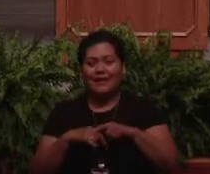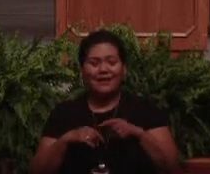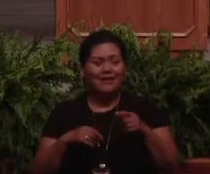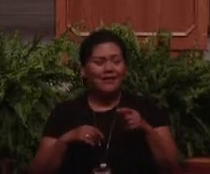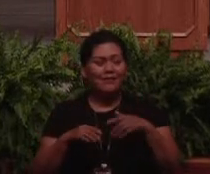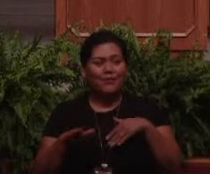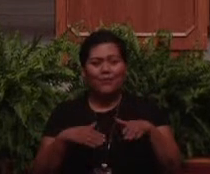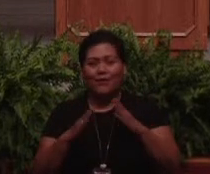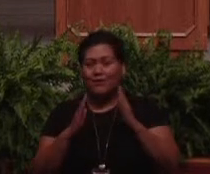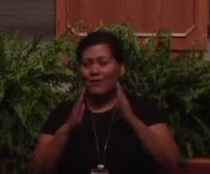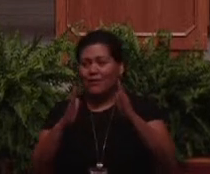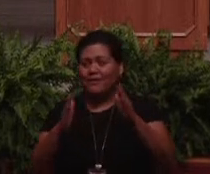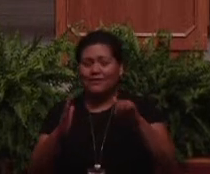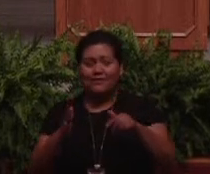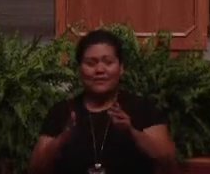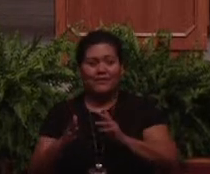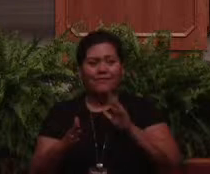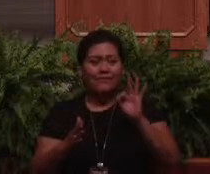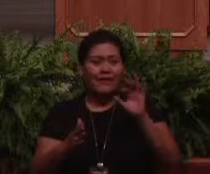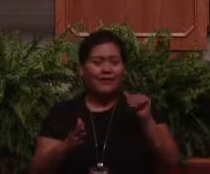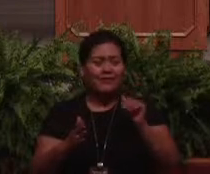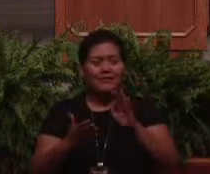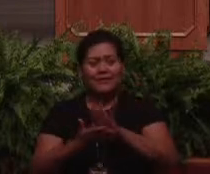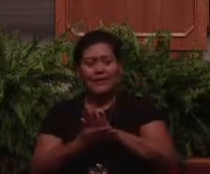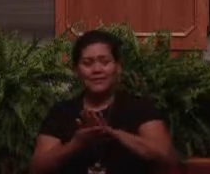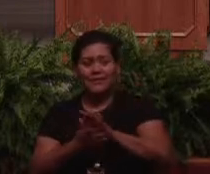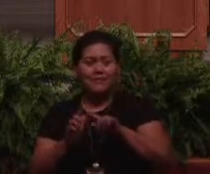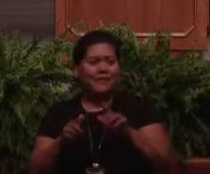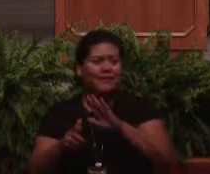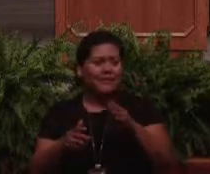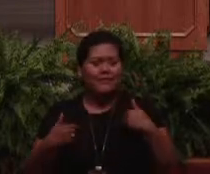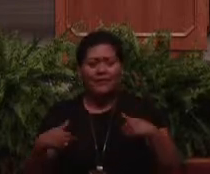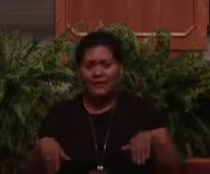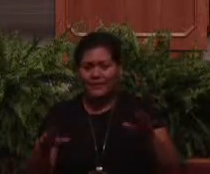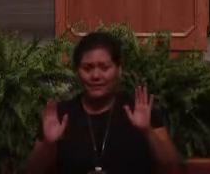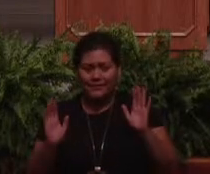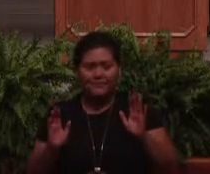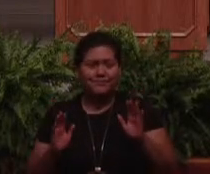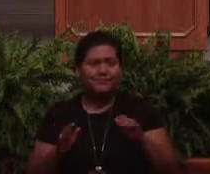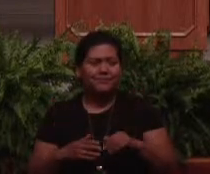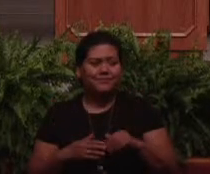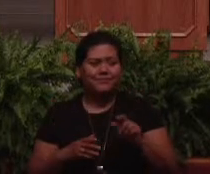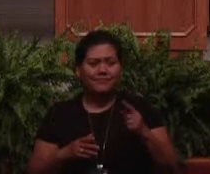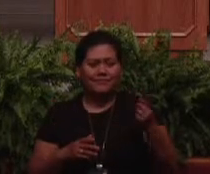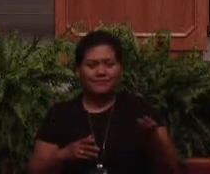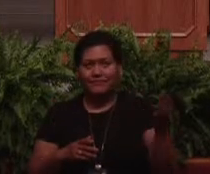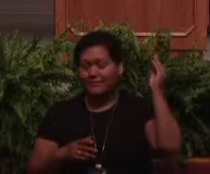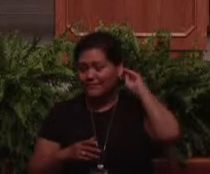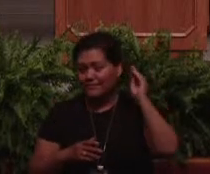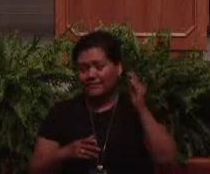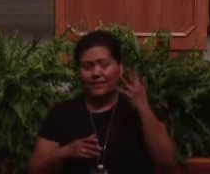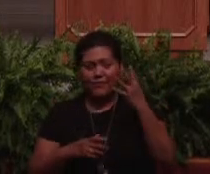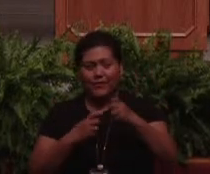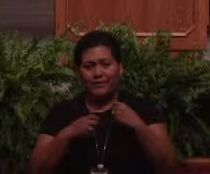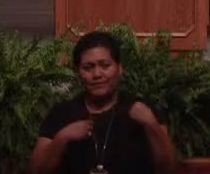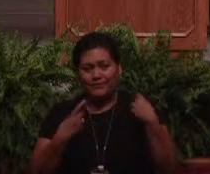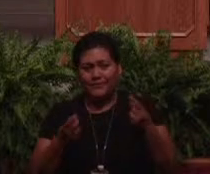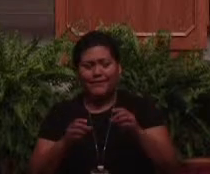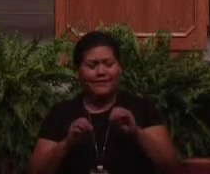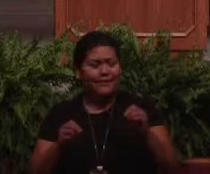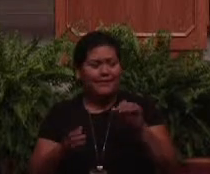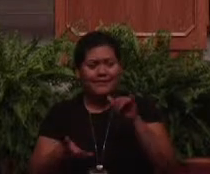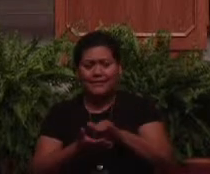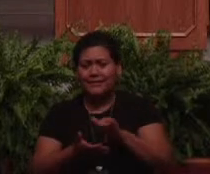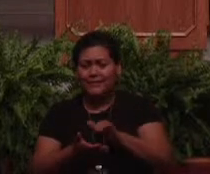Arts Academy. But nothing lasts forever, and never give up. There's a quote that stuck with me for the past 4 years, and it's, Nothing is